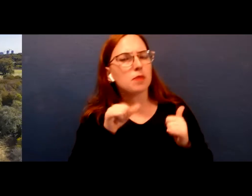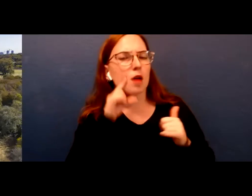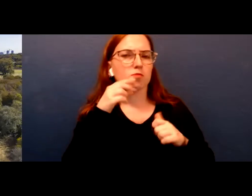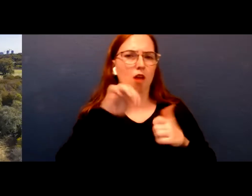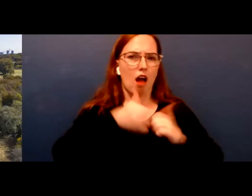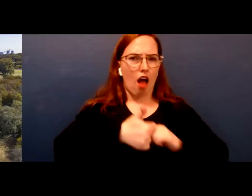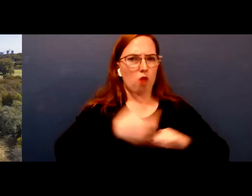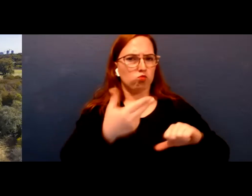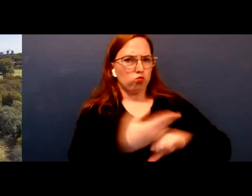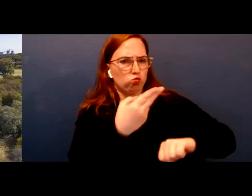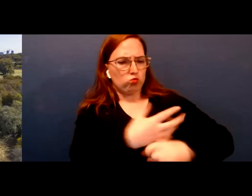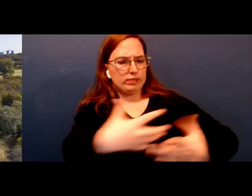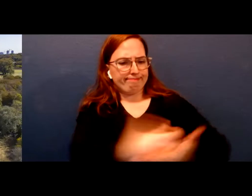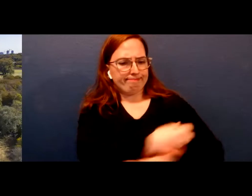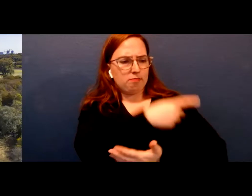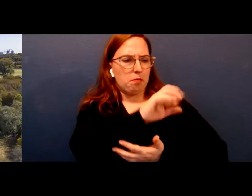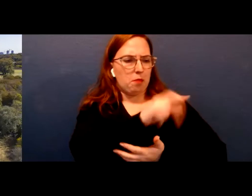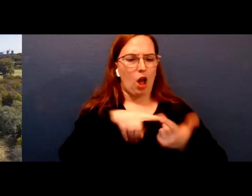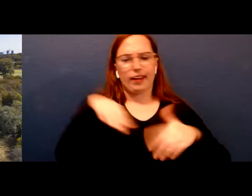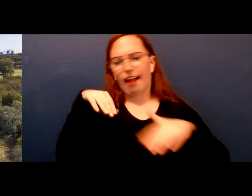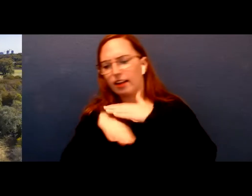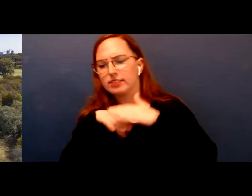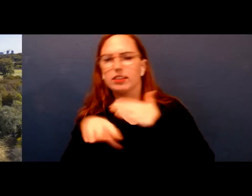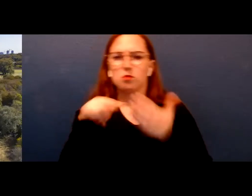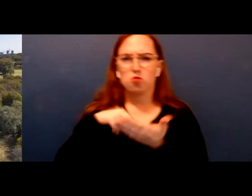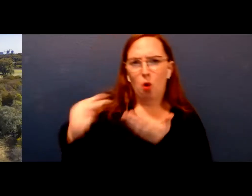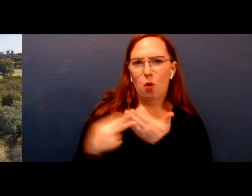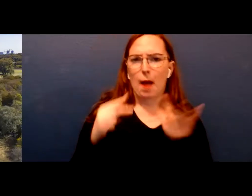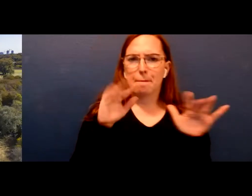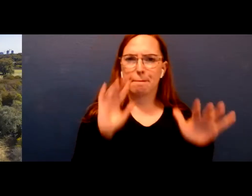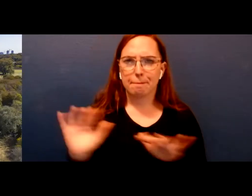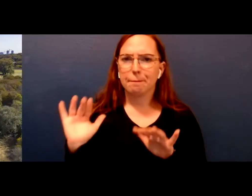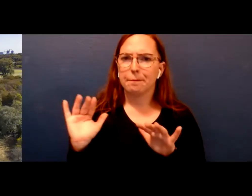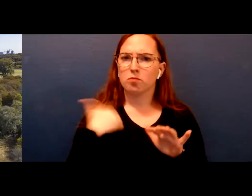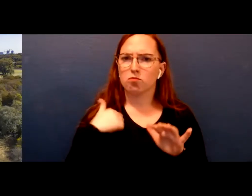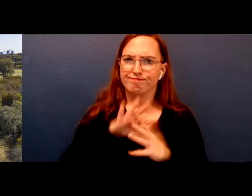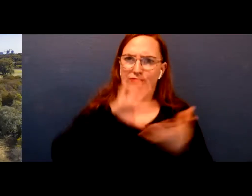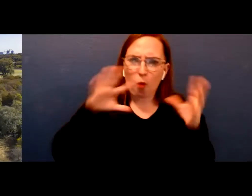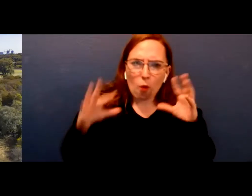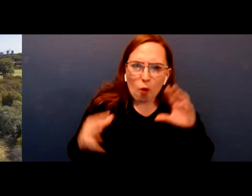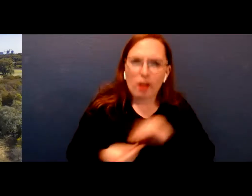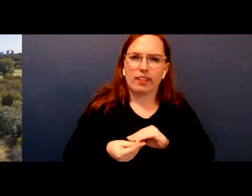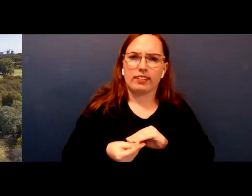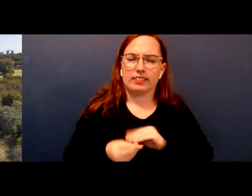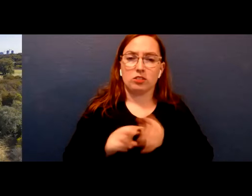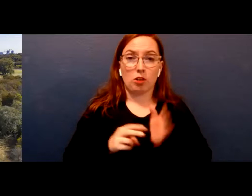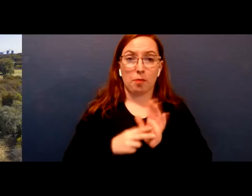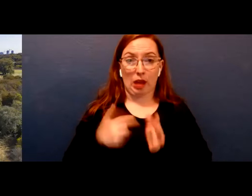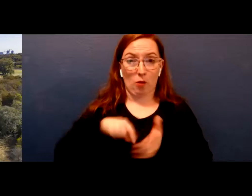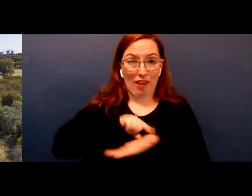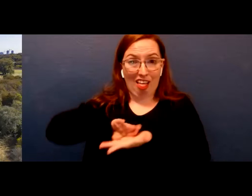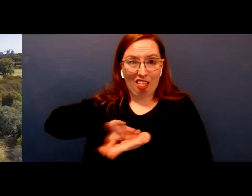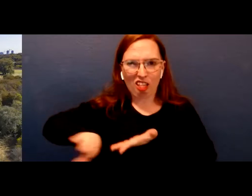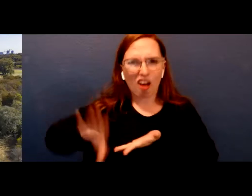and the programming. So it's not that it hasn't been incorporated. It